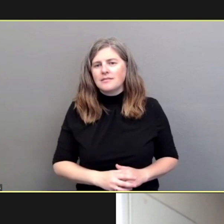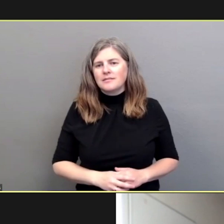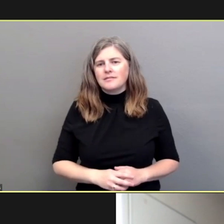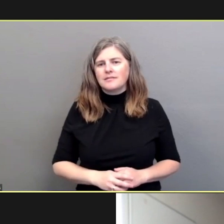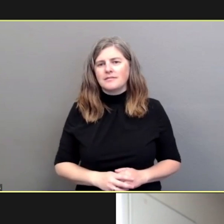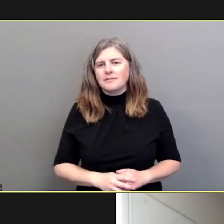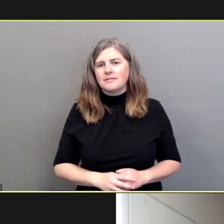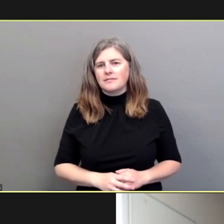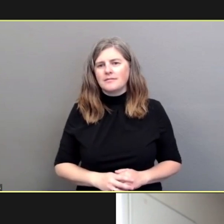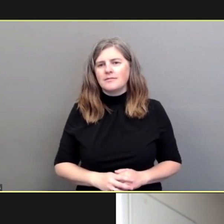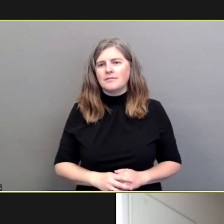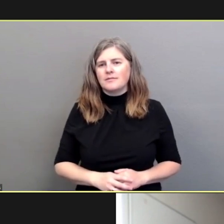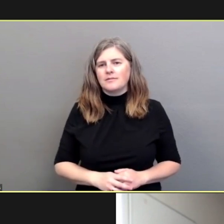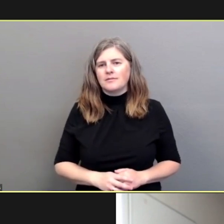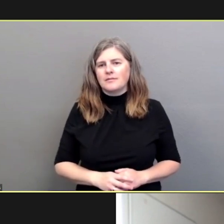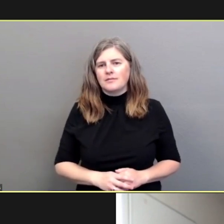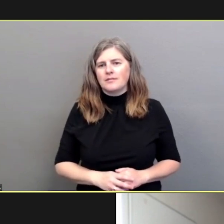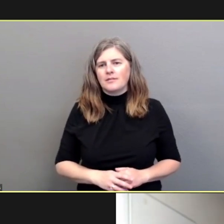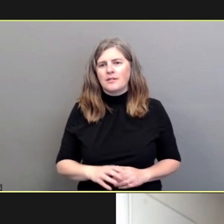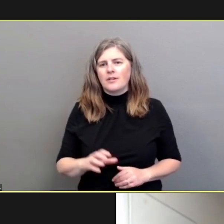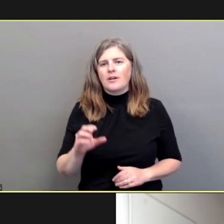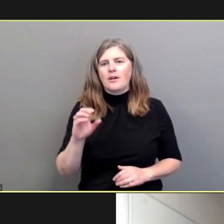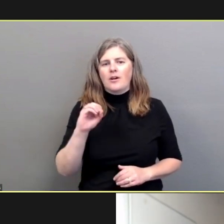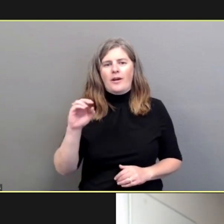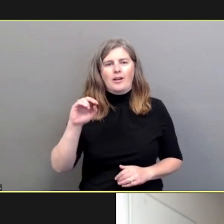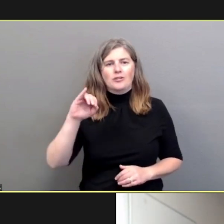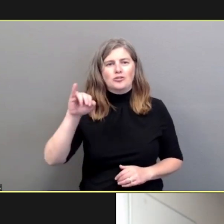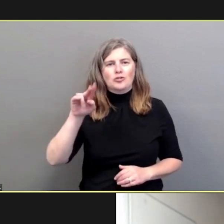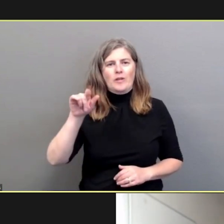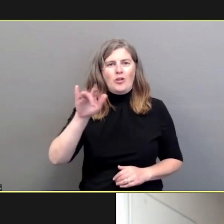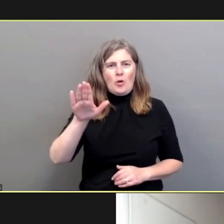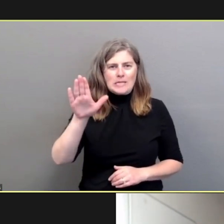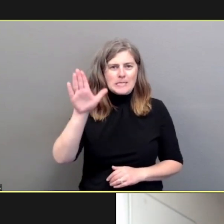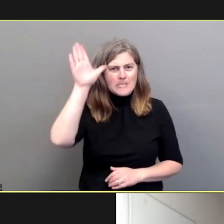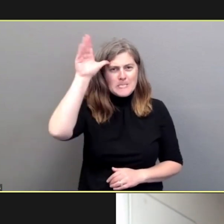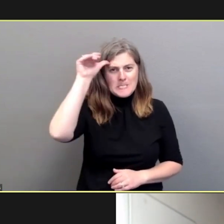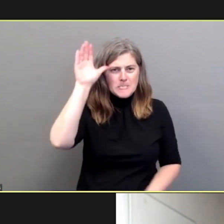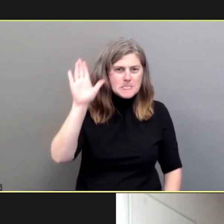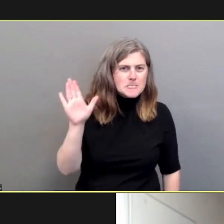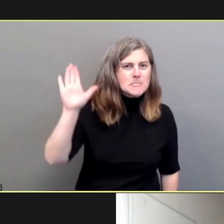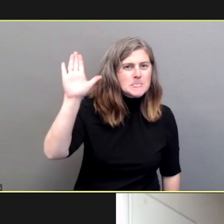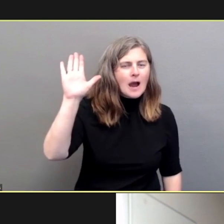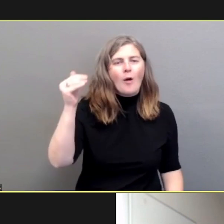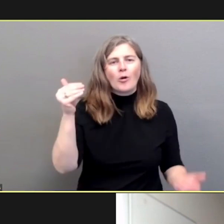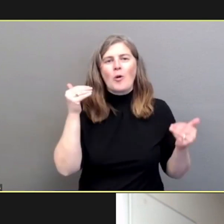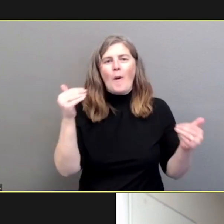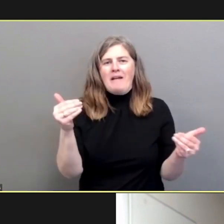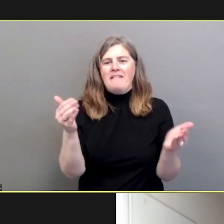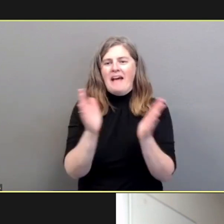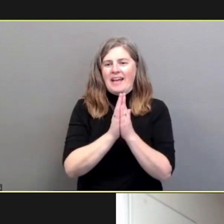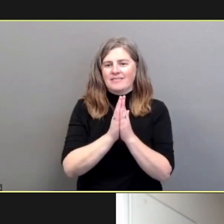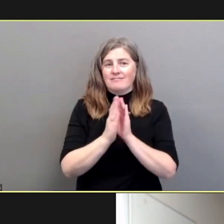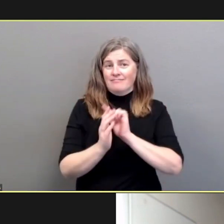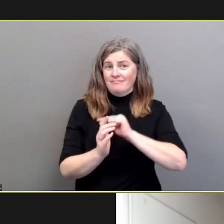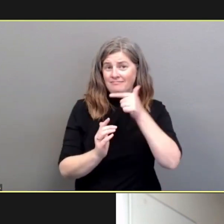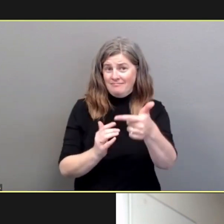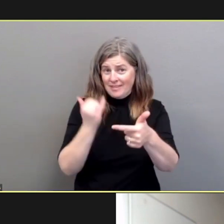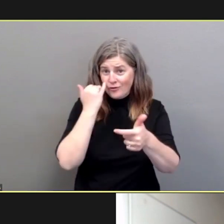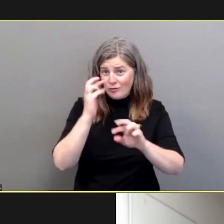okay, Julie, you're leaving yours up. It sounds like it's a definitive desire to ask a third question. So we will turn to you. You are